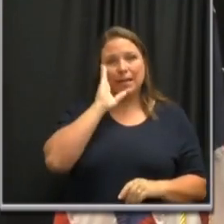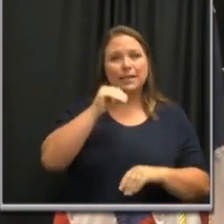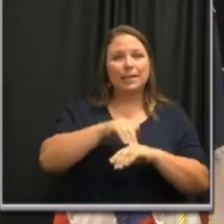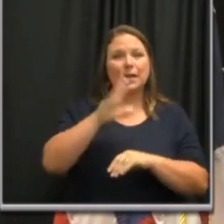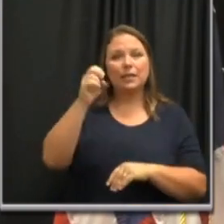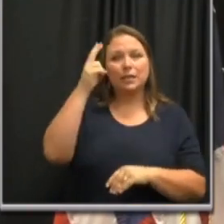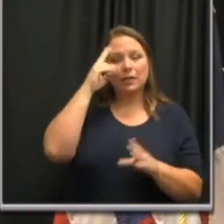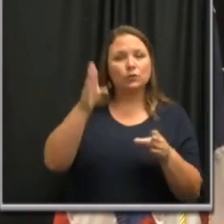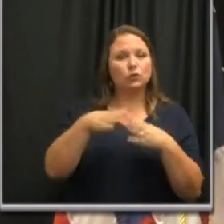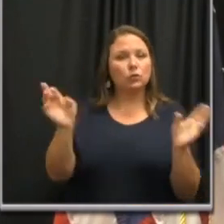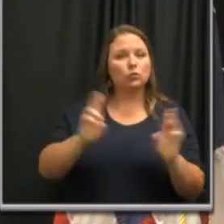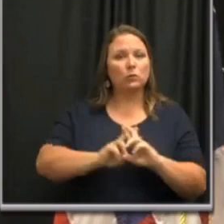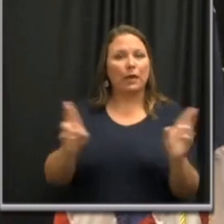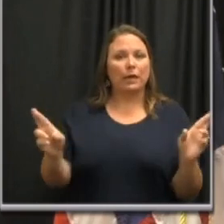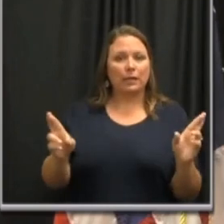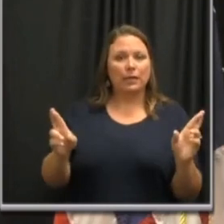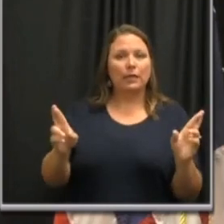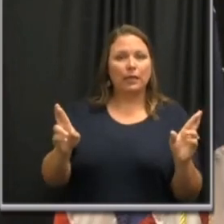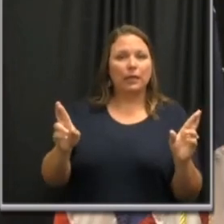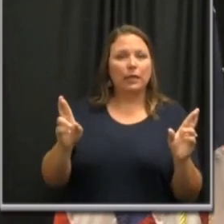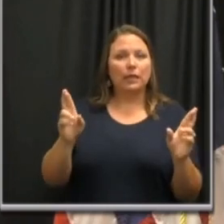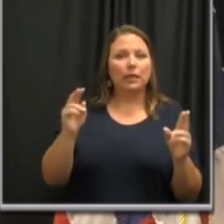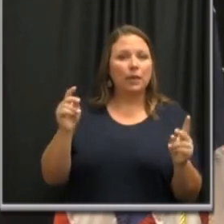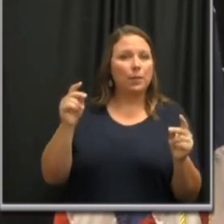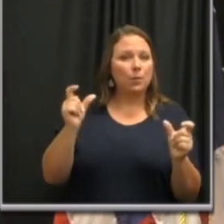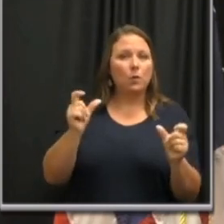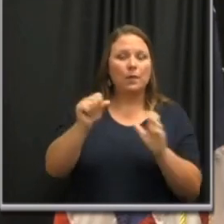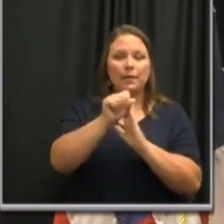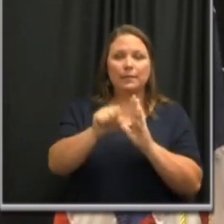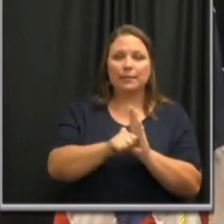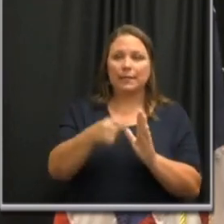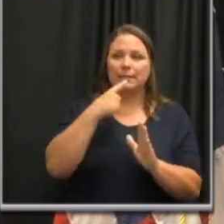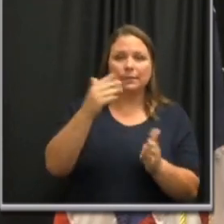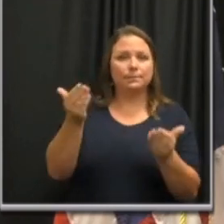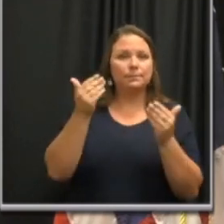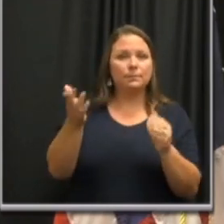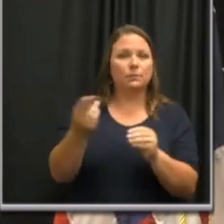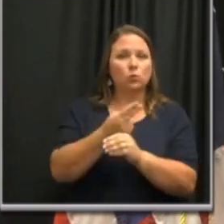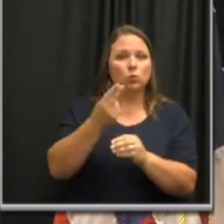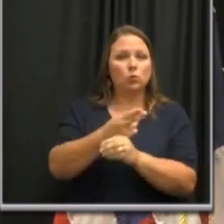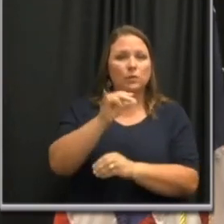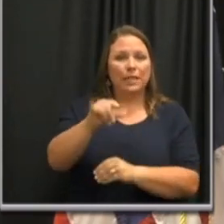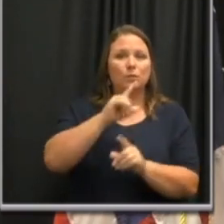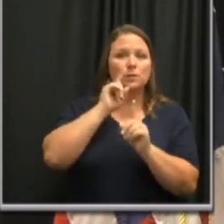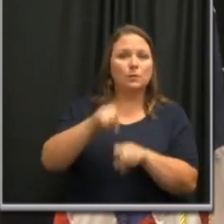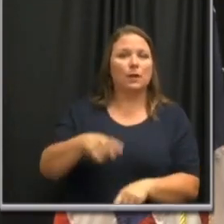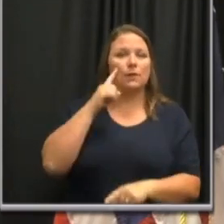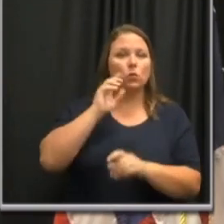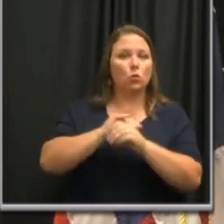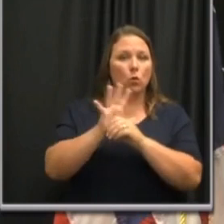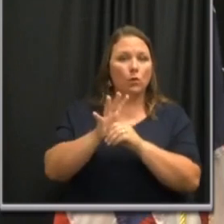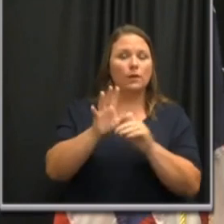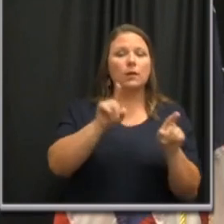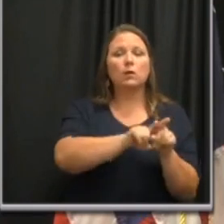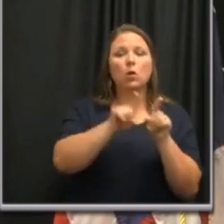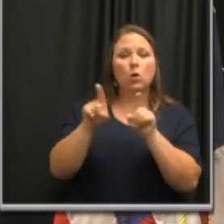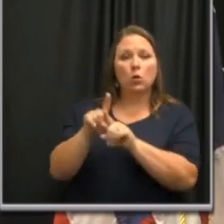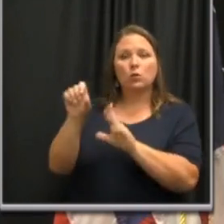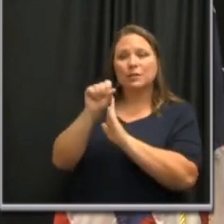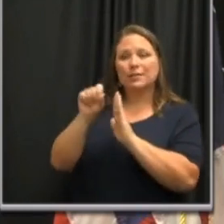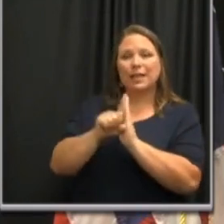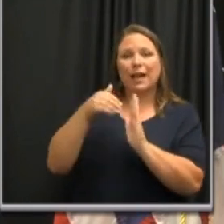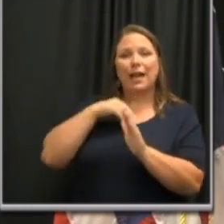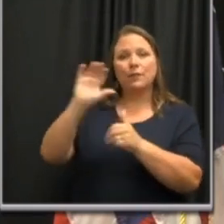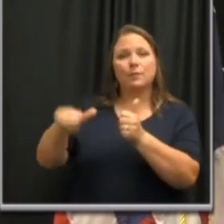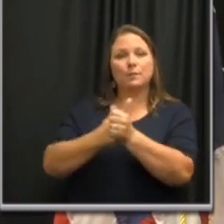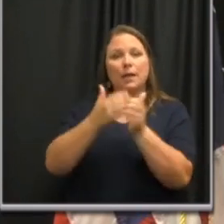General that's ready to go moment the state pulls the trigger to immediately respond to COVID. And the state also has another